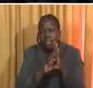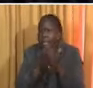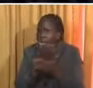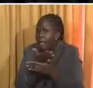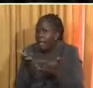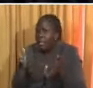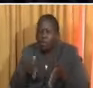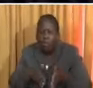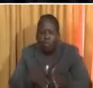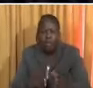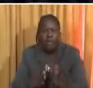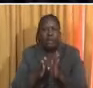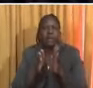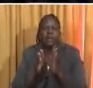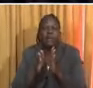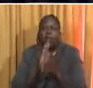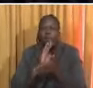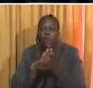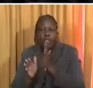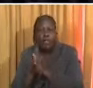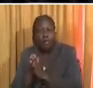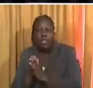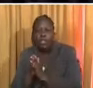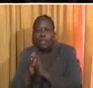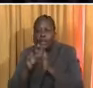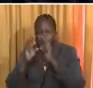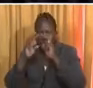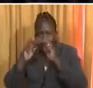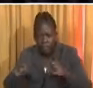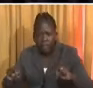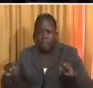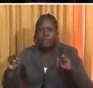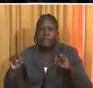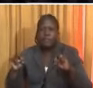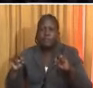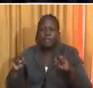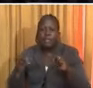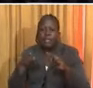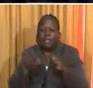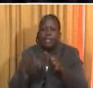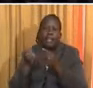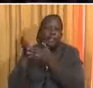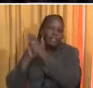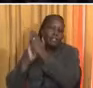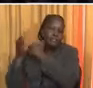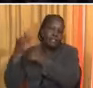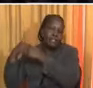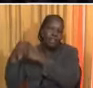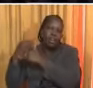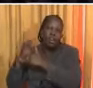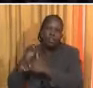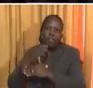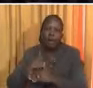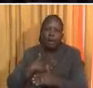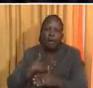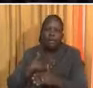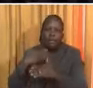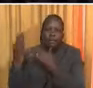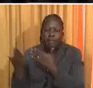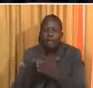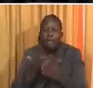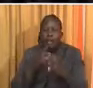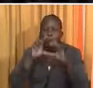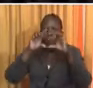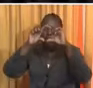manner whatsoever without reference to the people. The history of agitation to reverse the trend